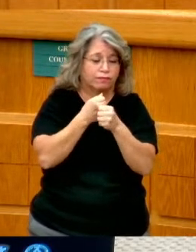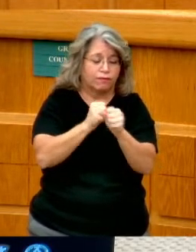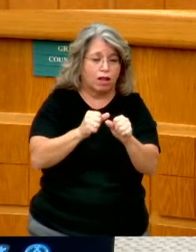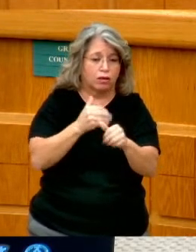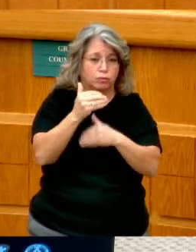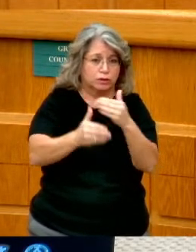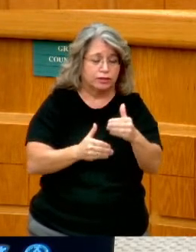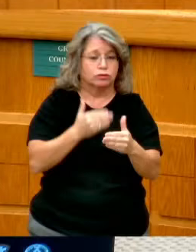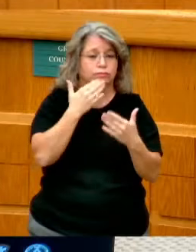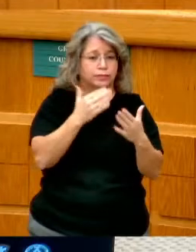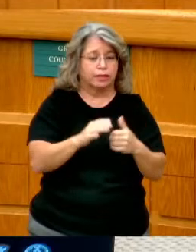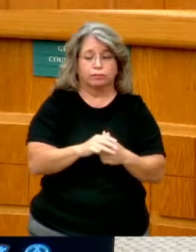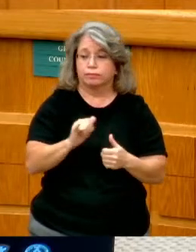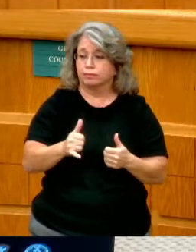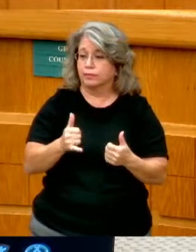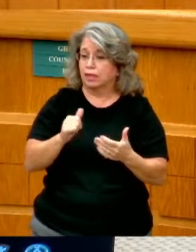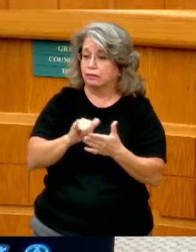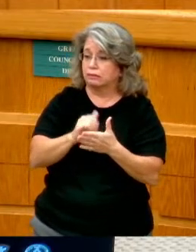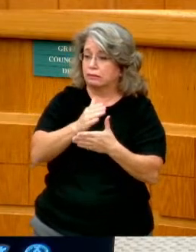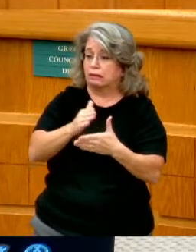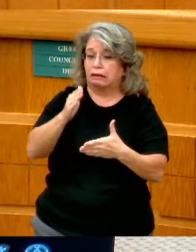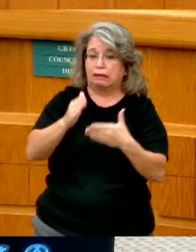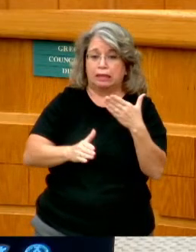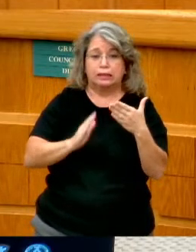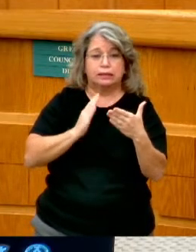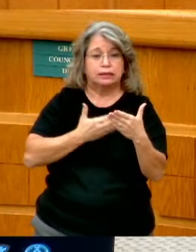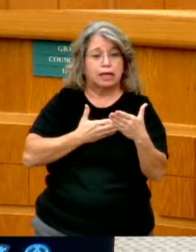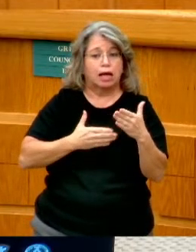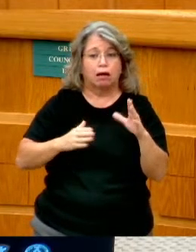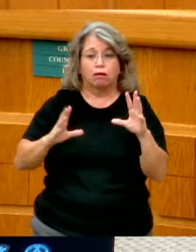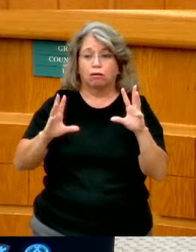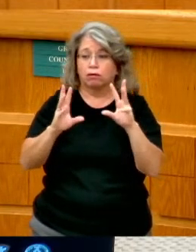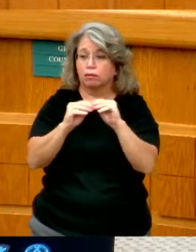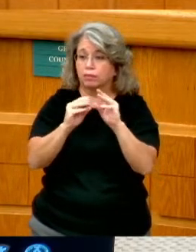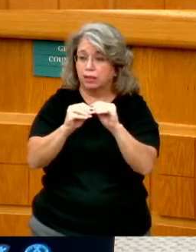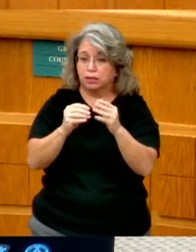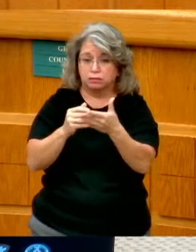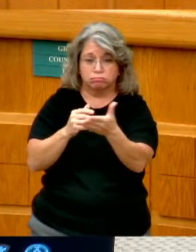This now concludes our presser, and there's no